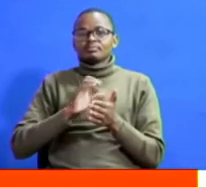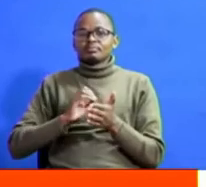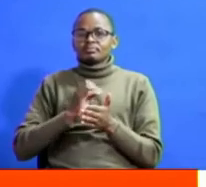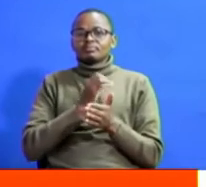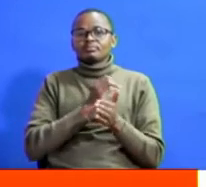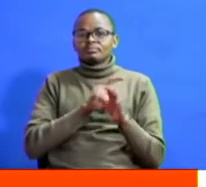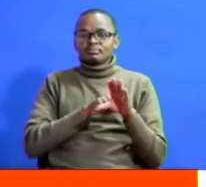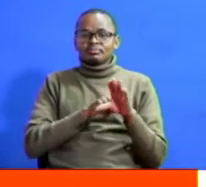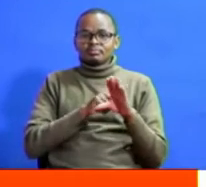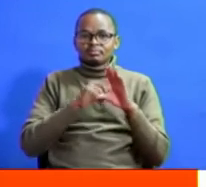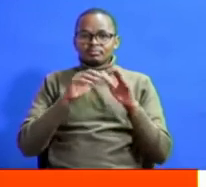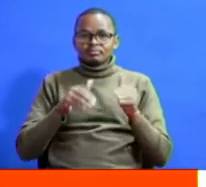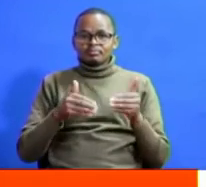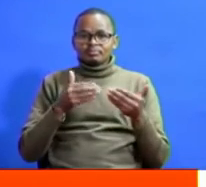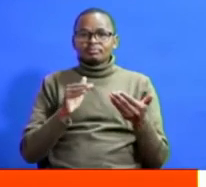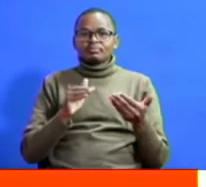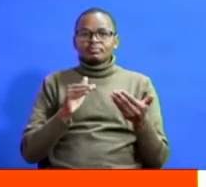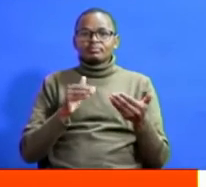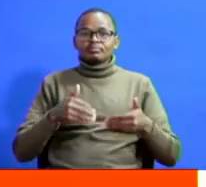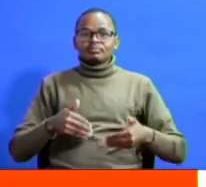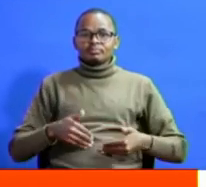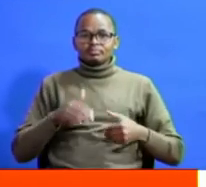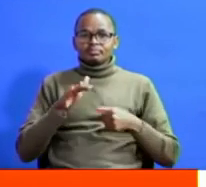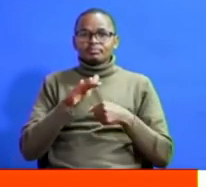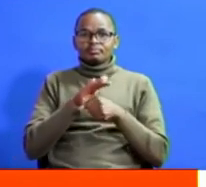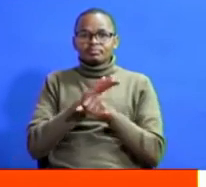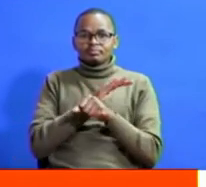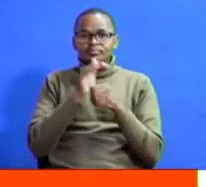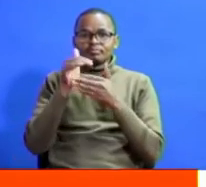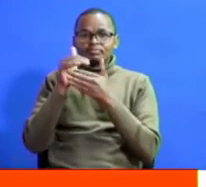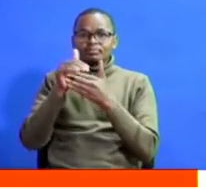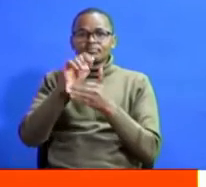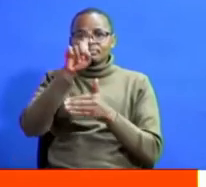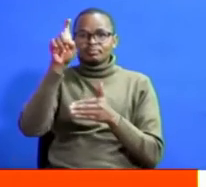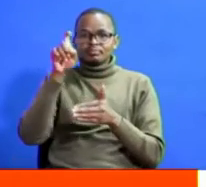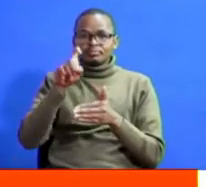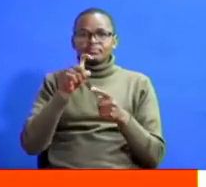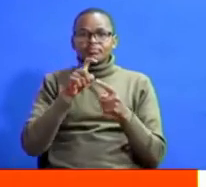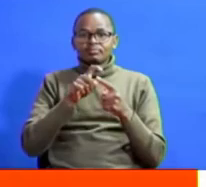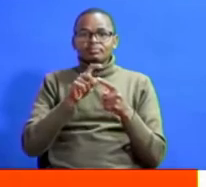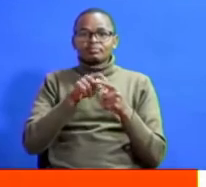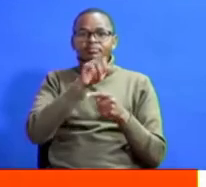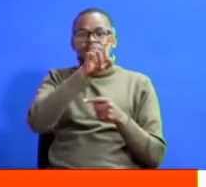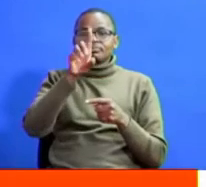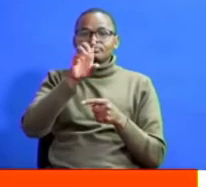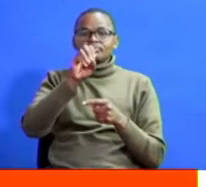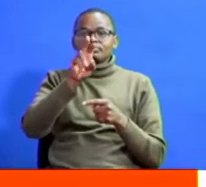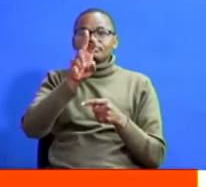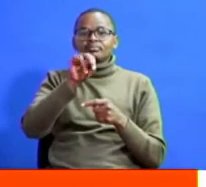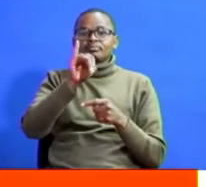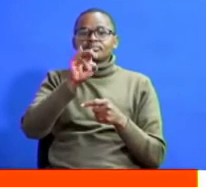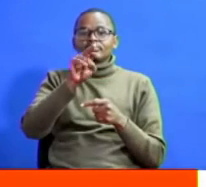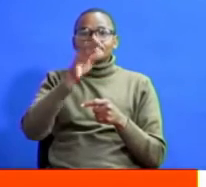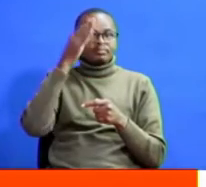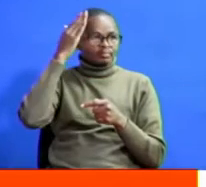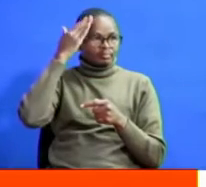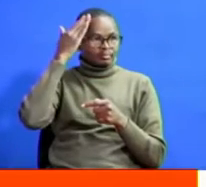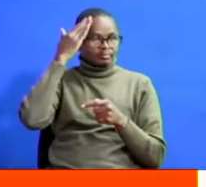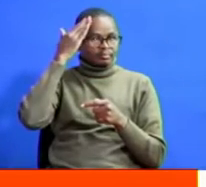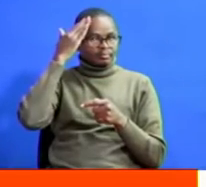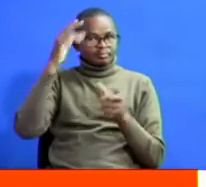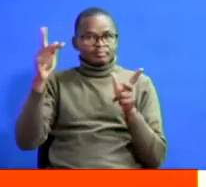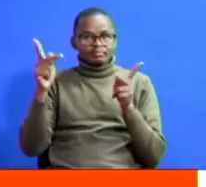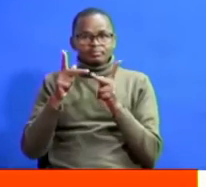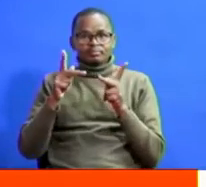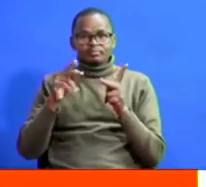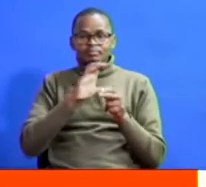to give the youthful leadership? And therefore, when it comes to zoning, mm-hmm. you will automatically know that the party